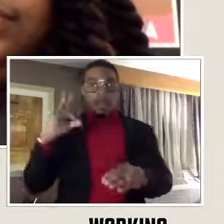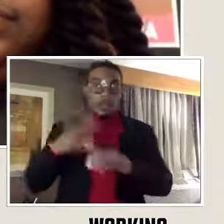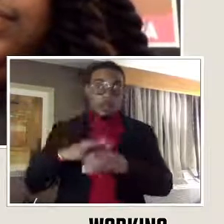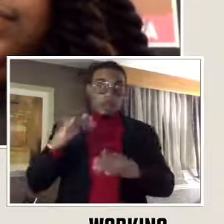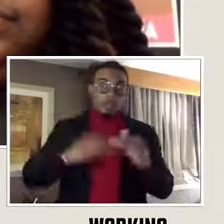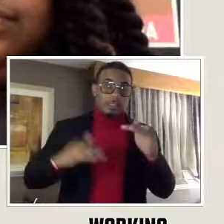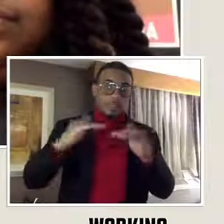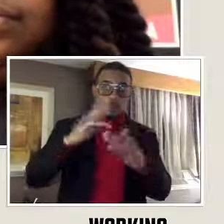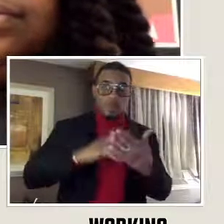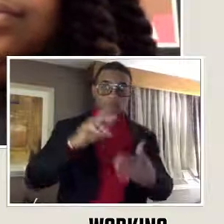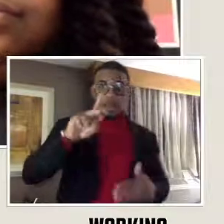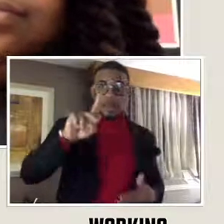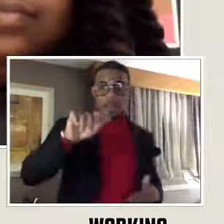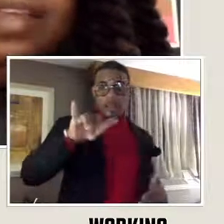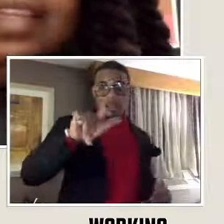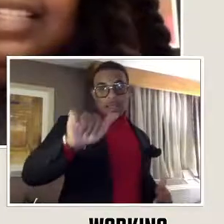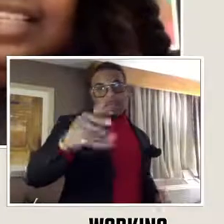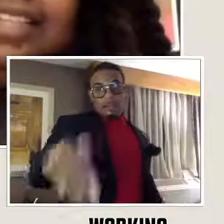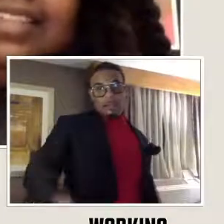Project. Kayla.